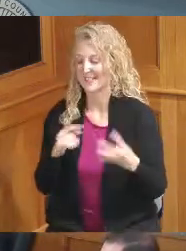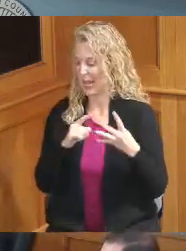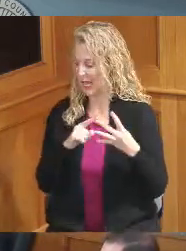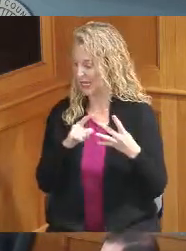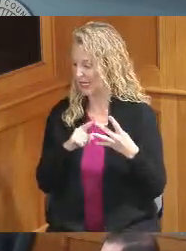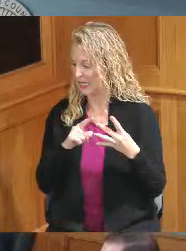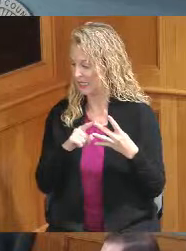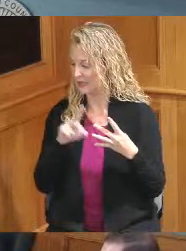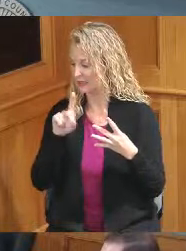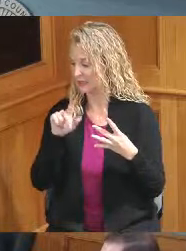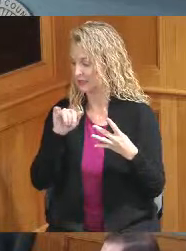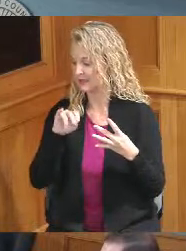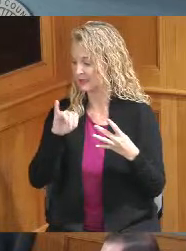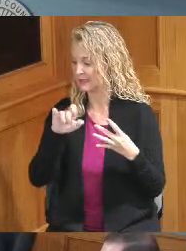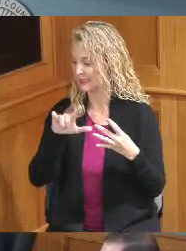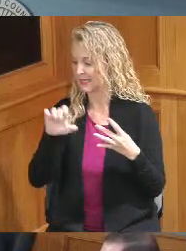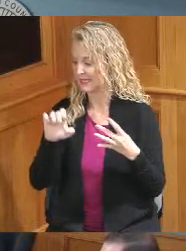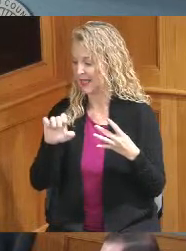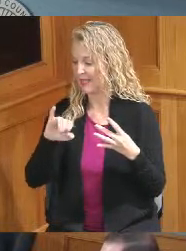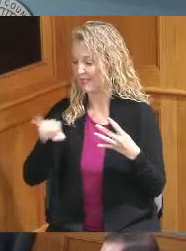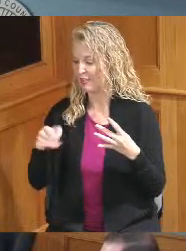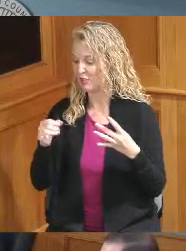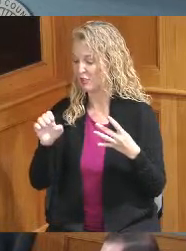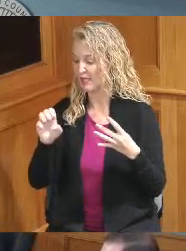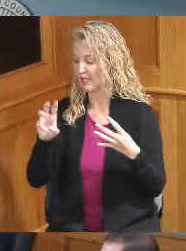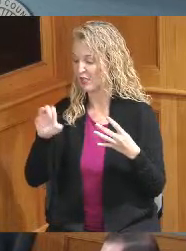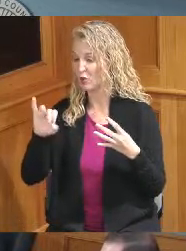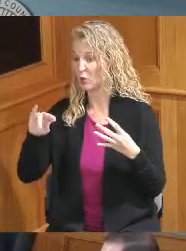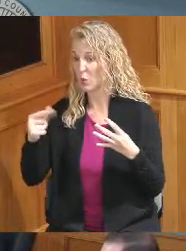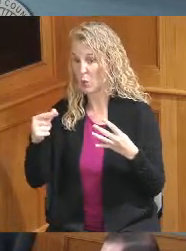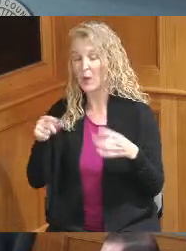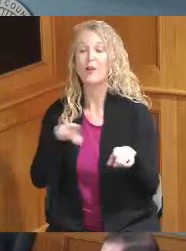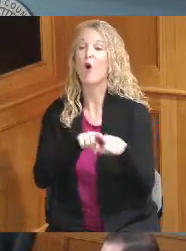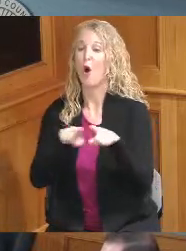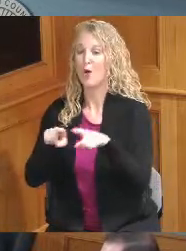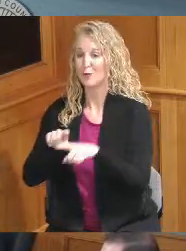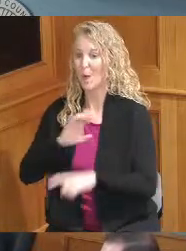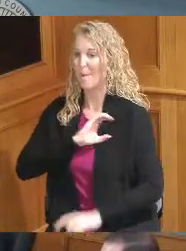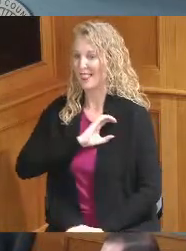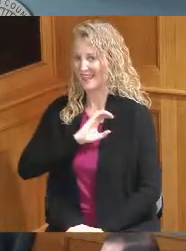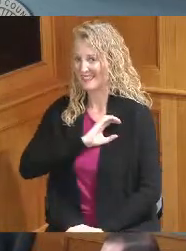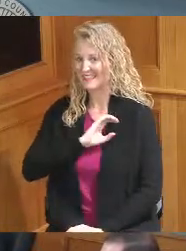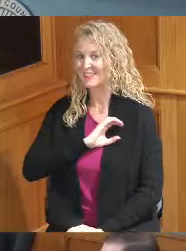Is Danielle S. Ewing. She's a Cincinnati police officer also.